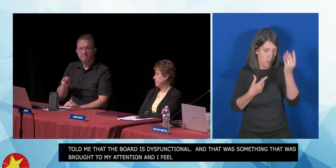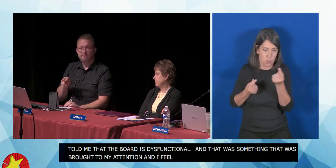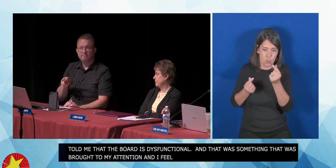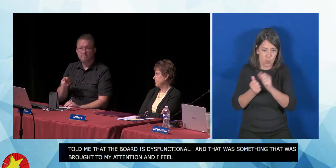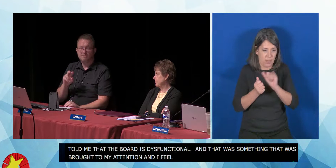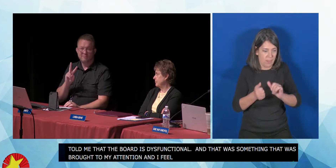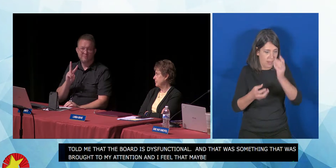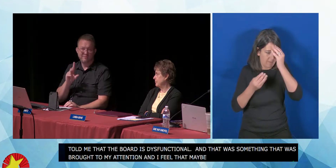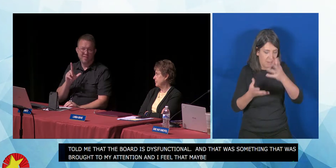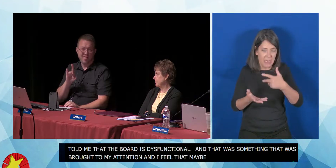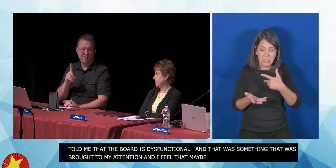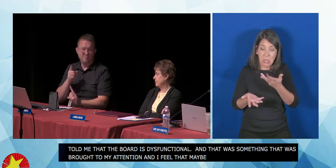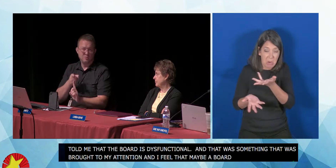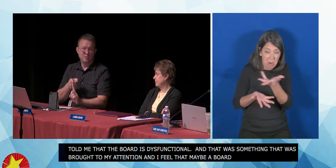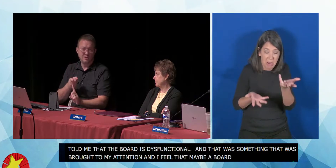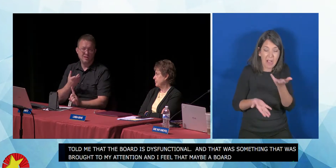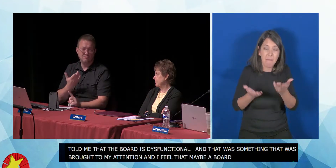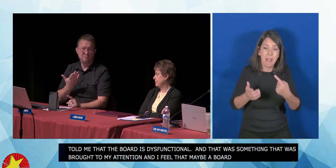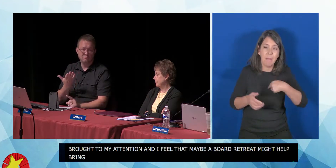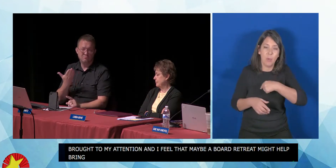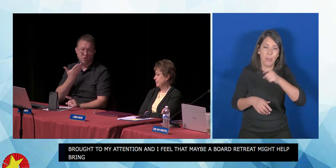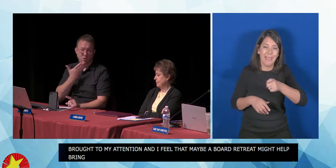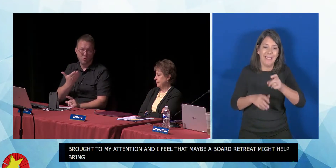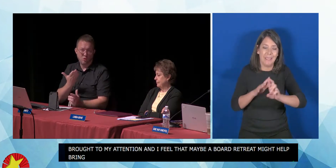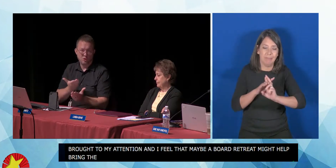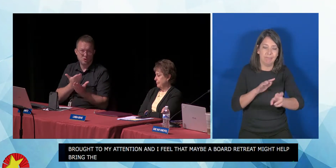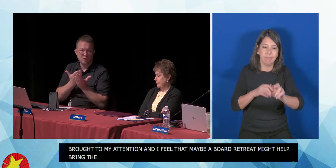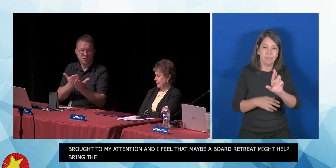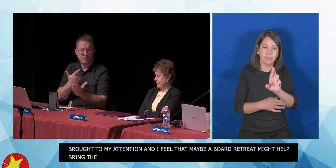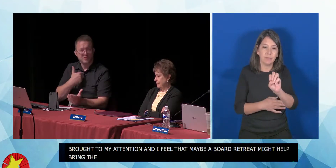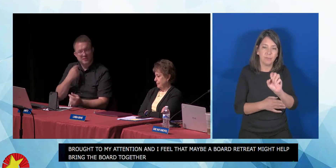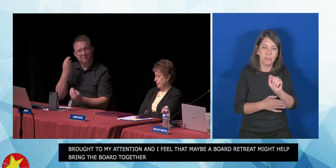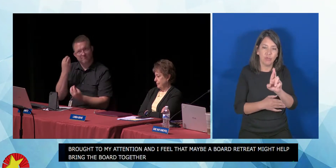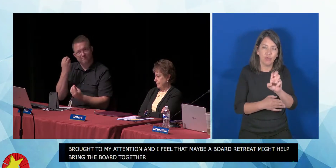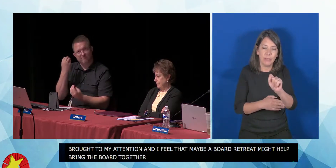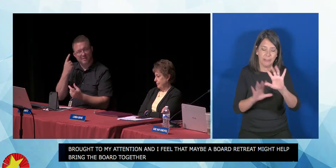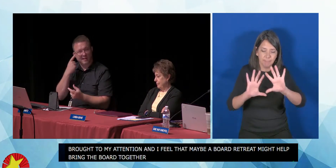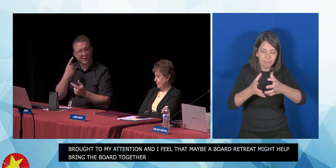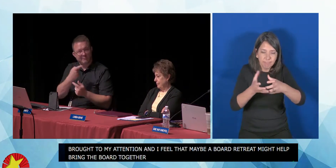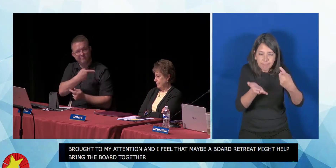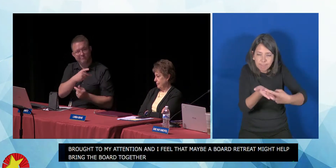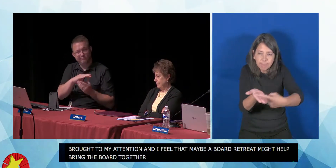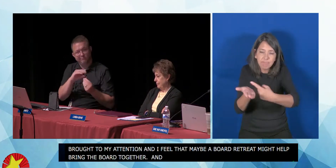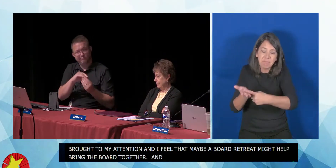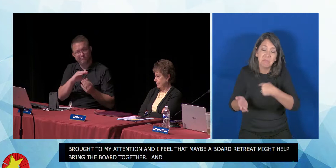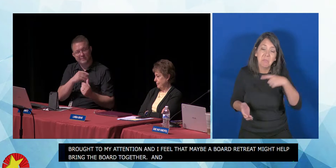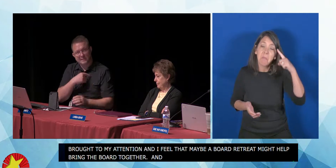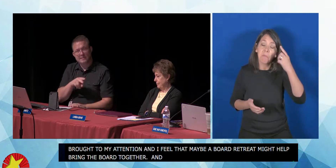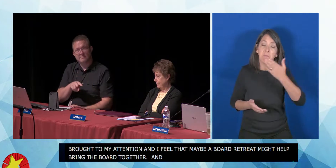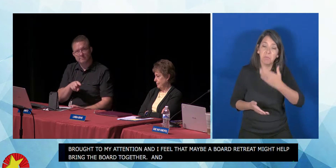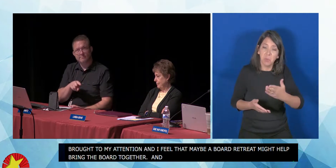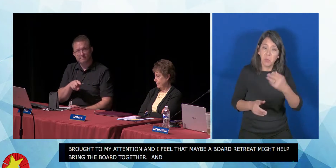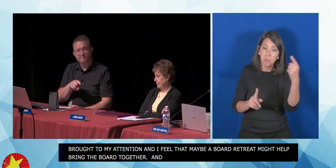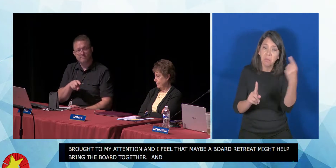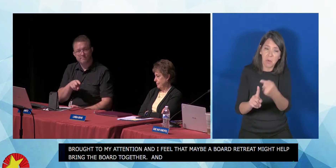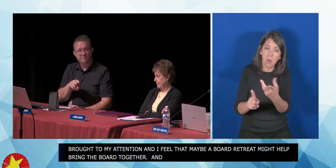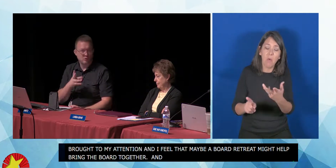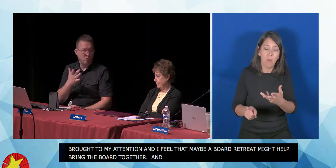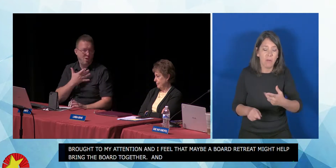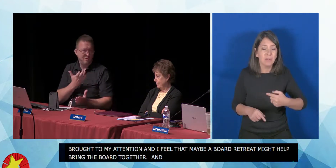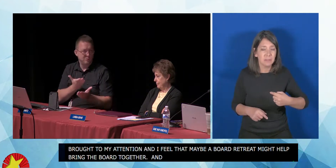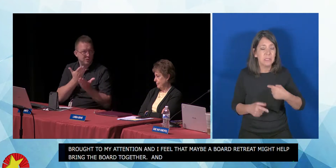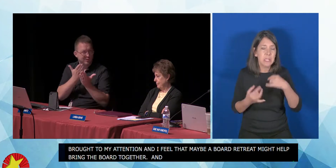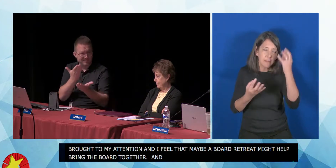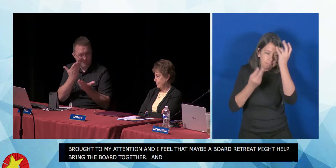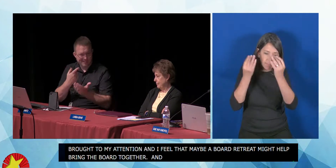help bring the board together. And it was really a valid point and a good suggestion, something that I've been thinking over, and especially